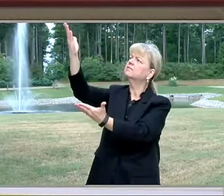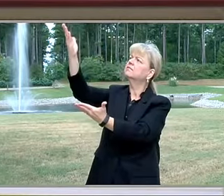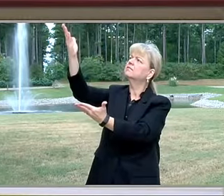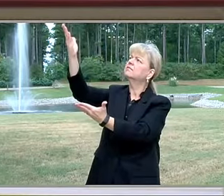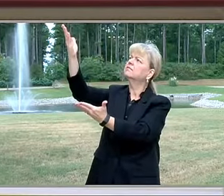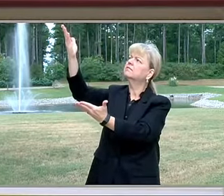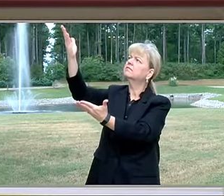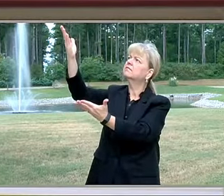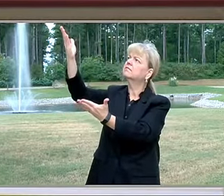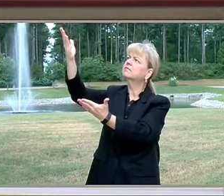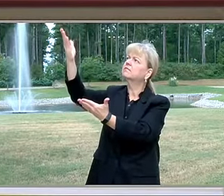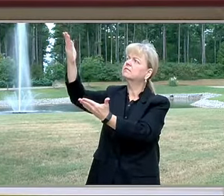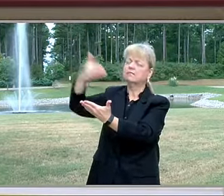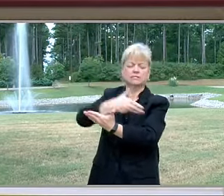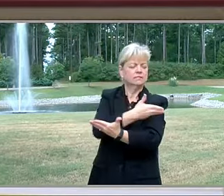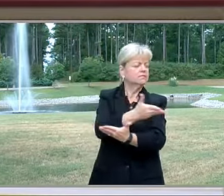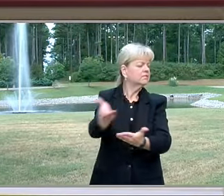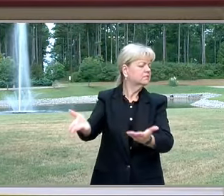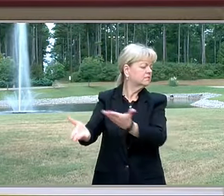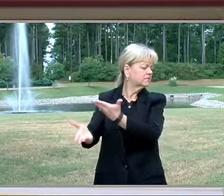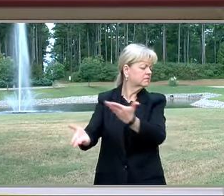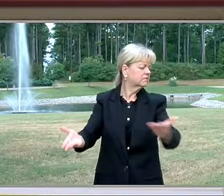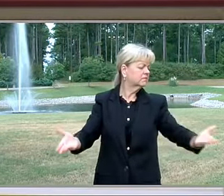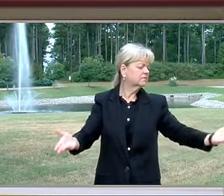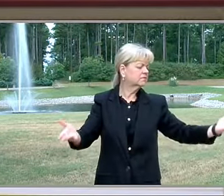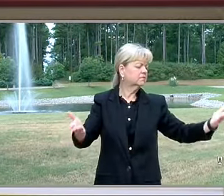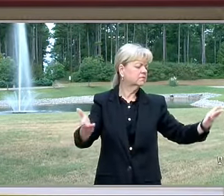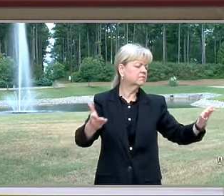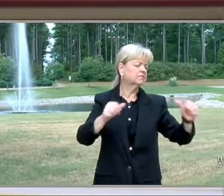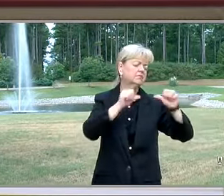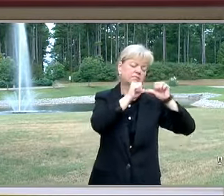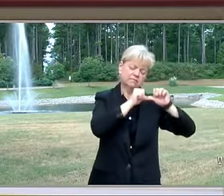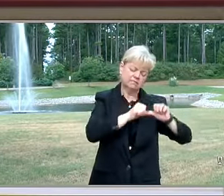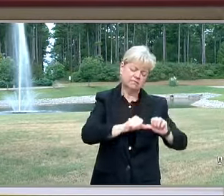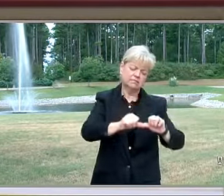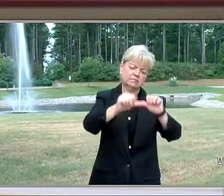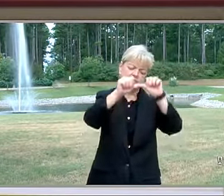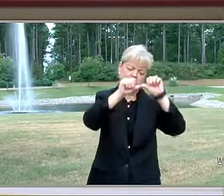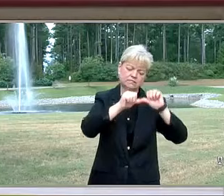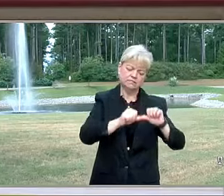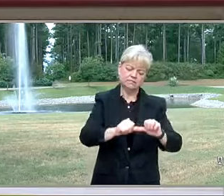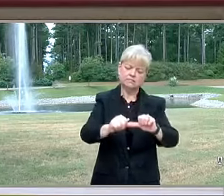there. Oh, say does that